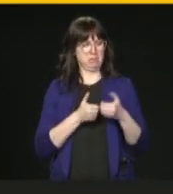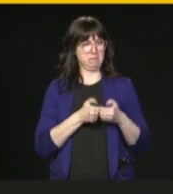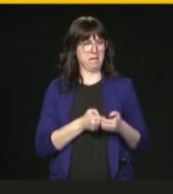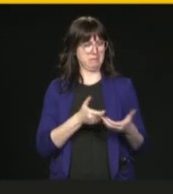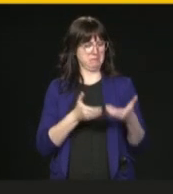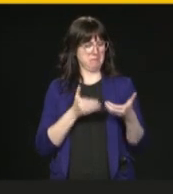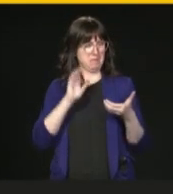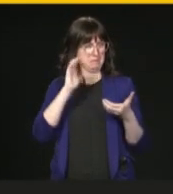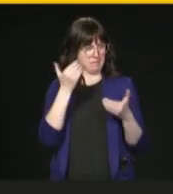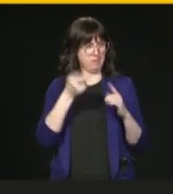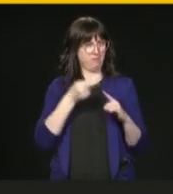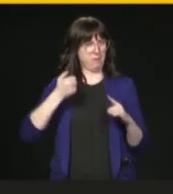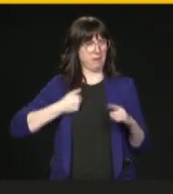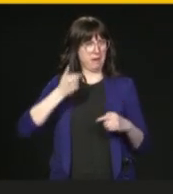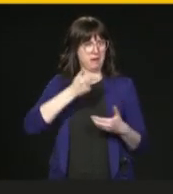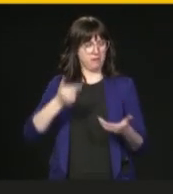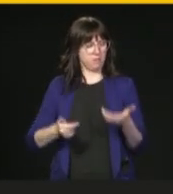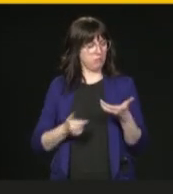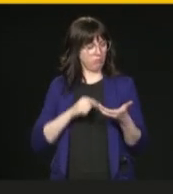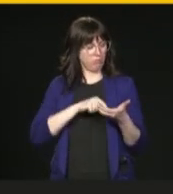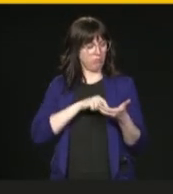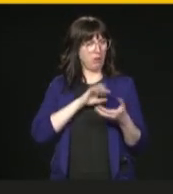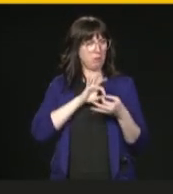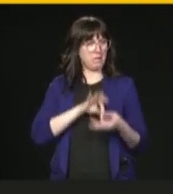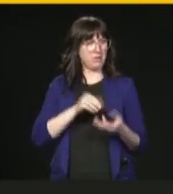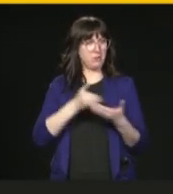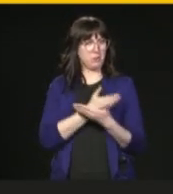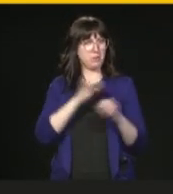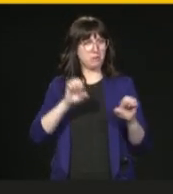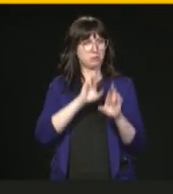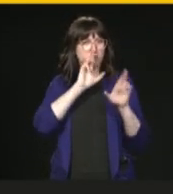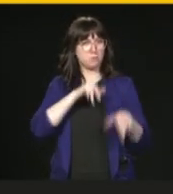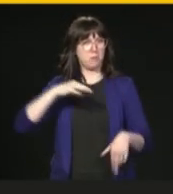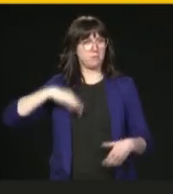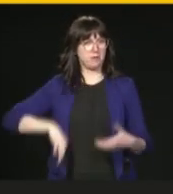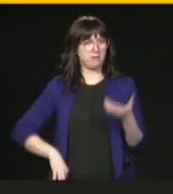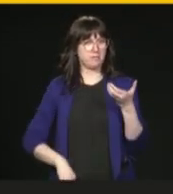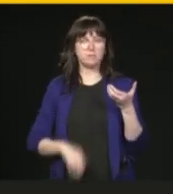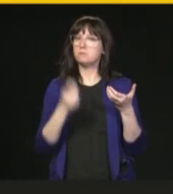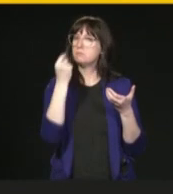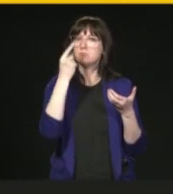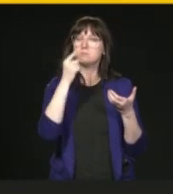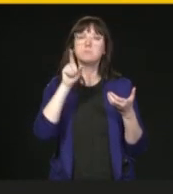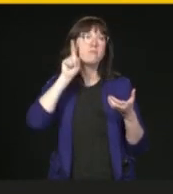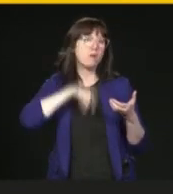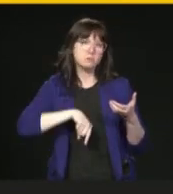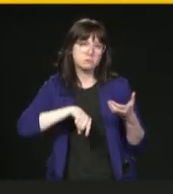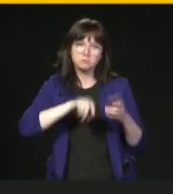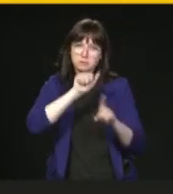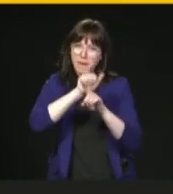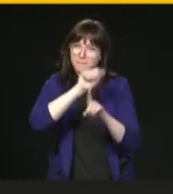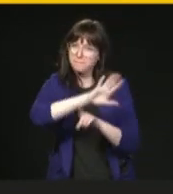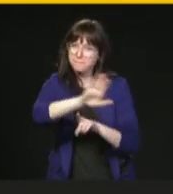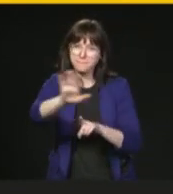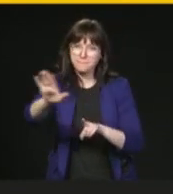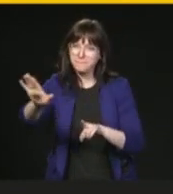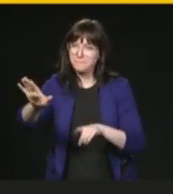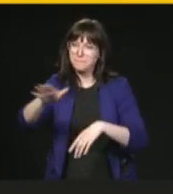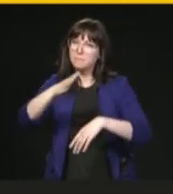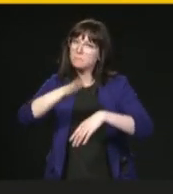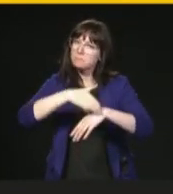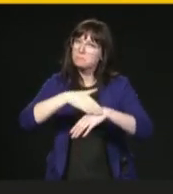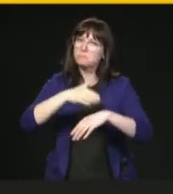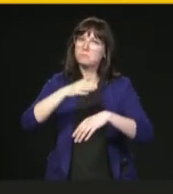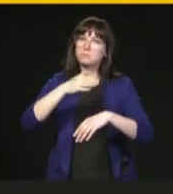from the government with respect to the new emergency benefit. This is a scam. I want to remind you that the